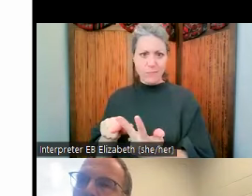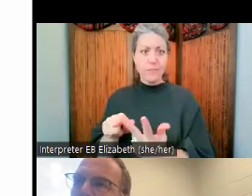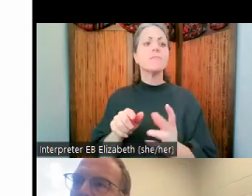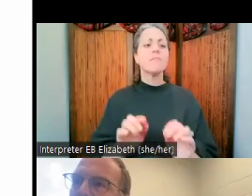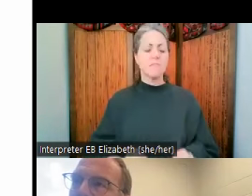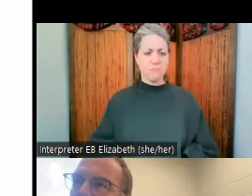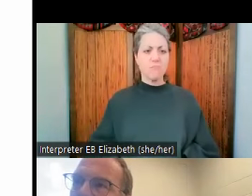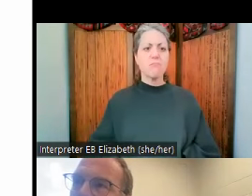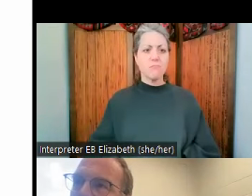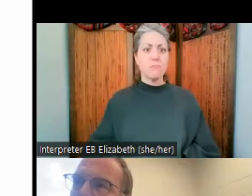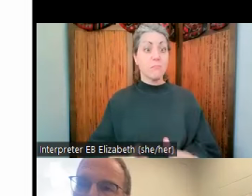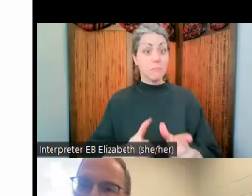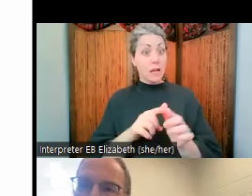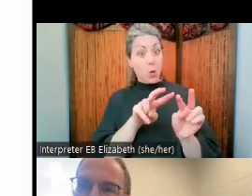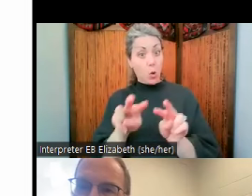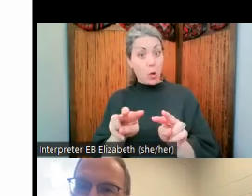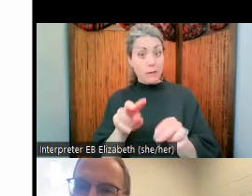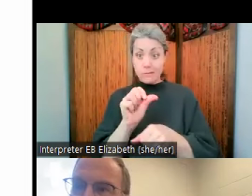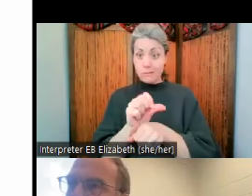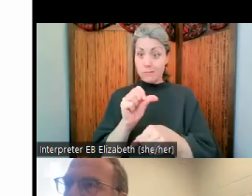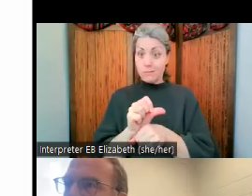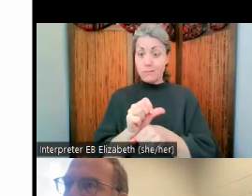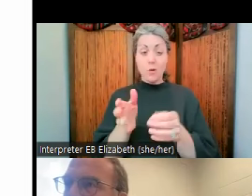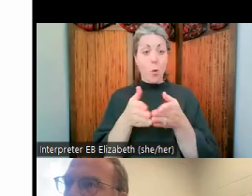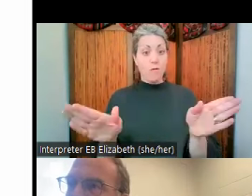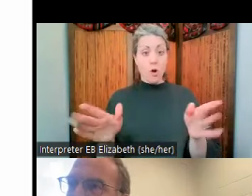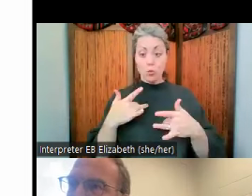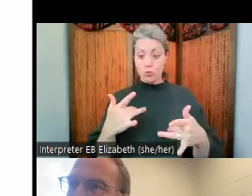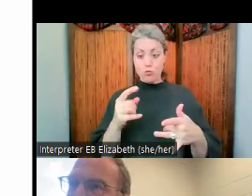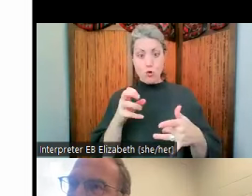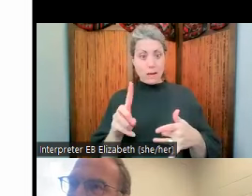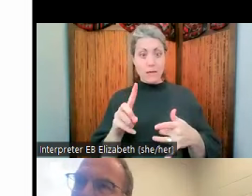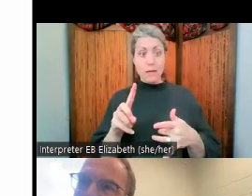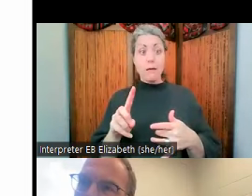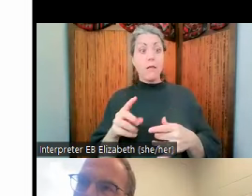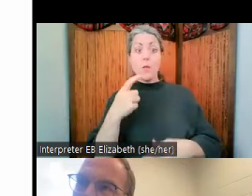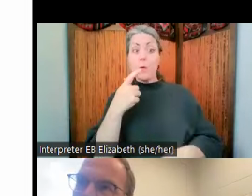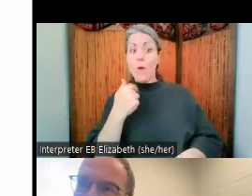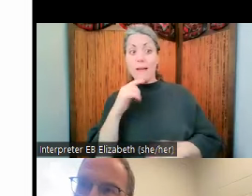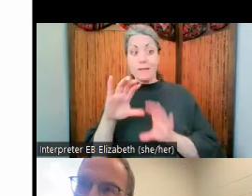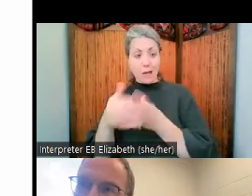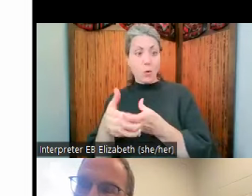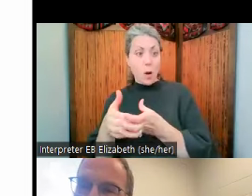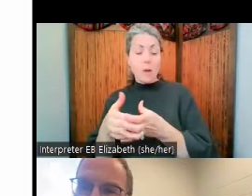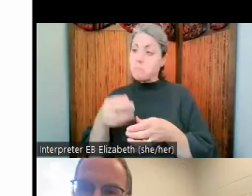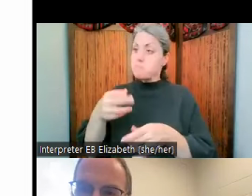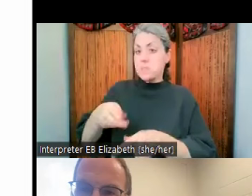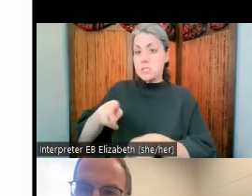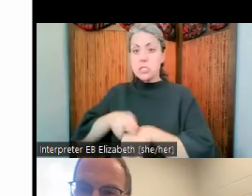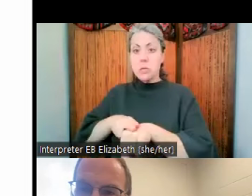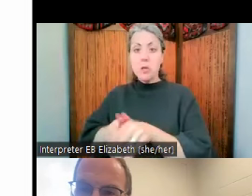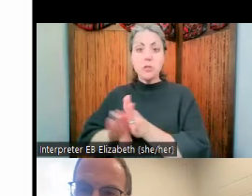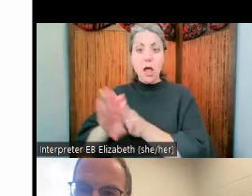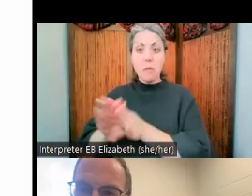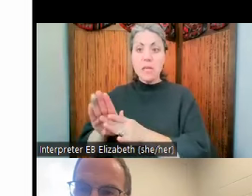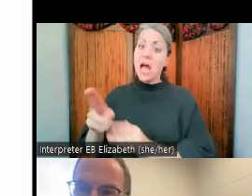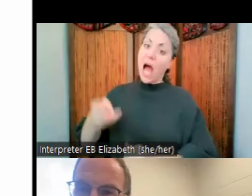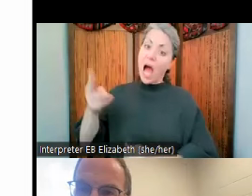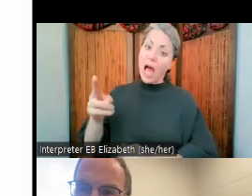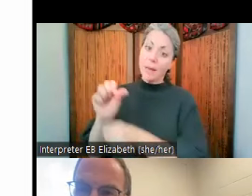an overall trend among families raising children with typical development to have a higher rate of employment compared to families raising